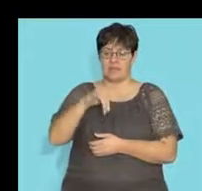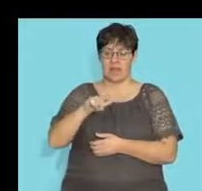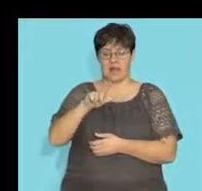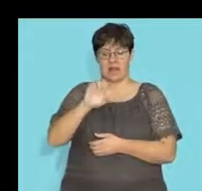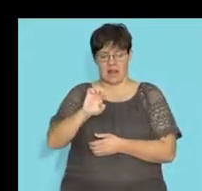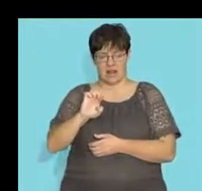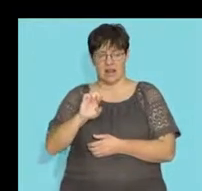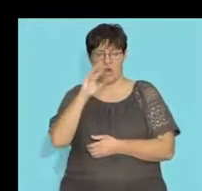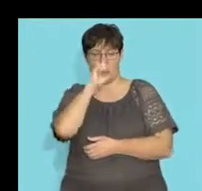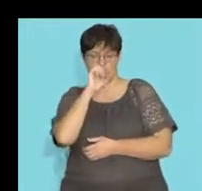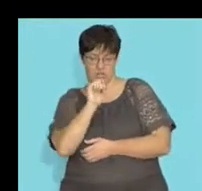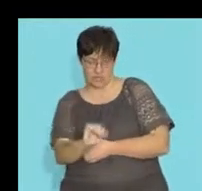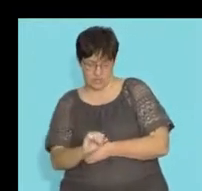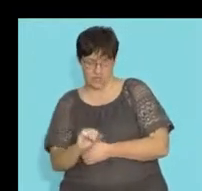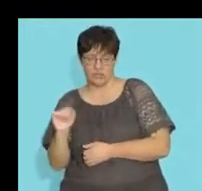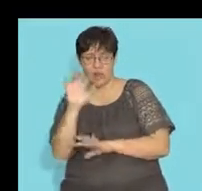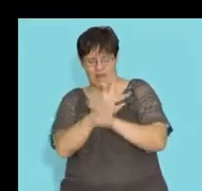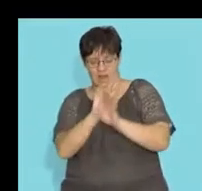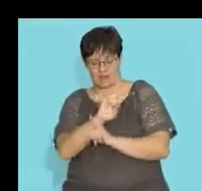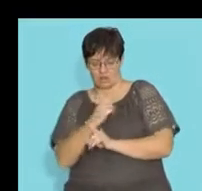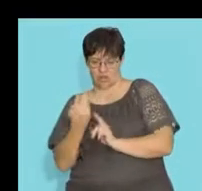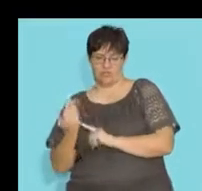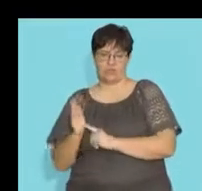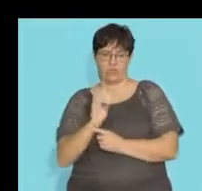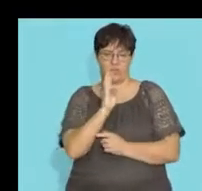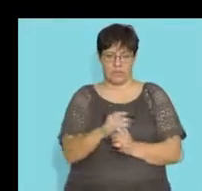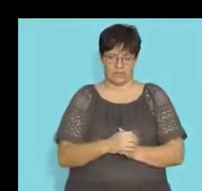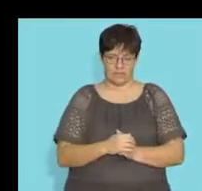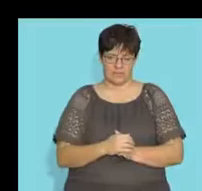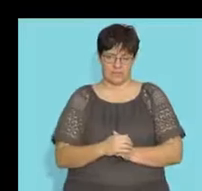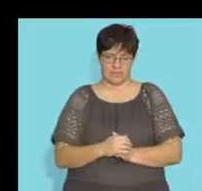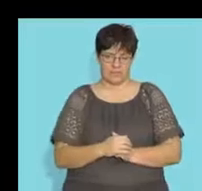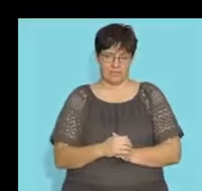methyl orange to indicate the color change for us.